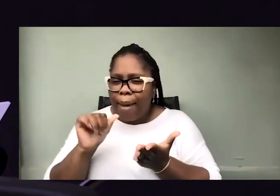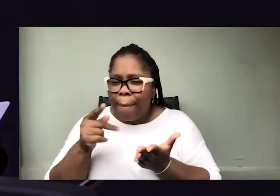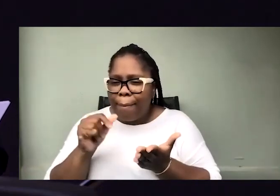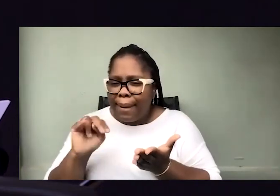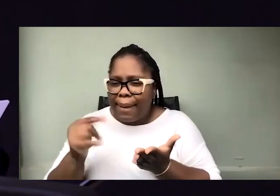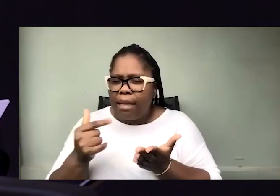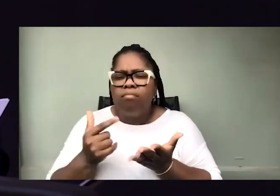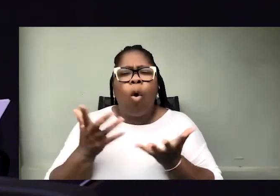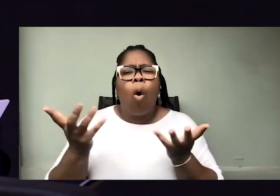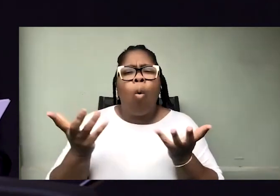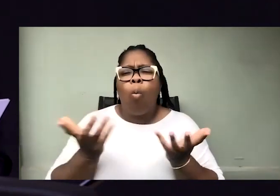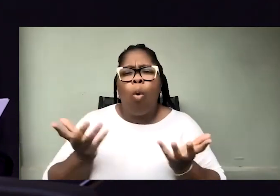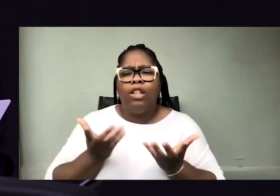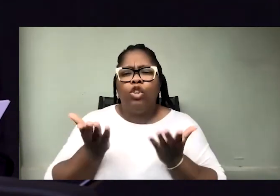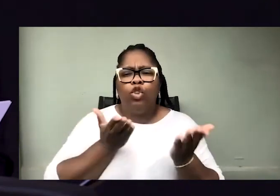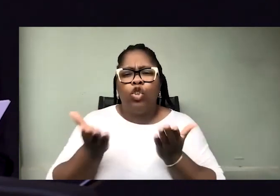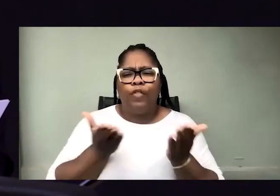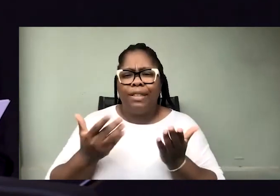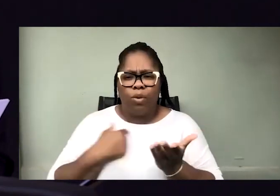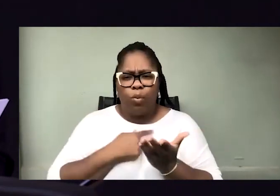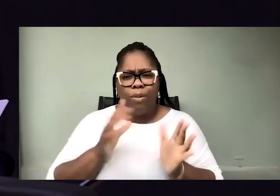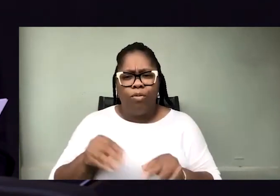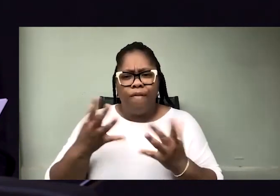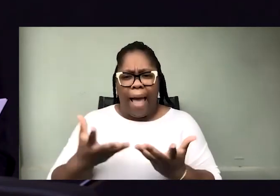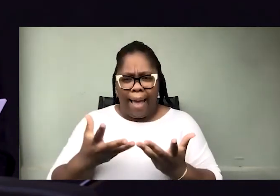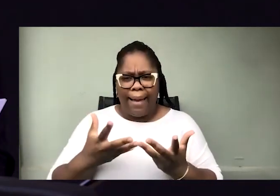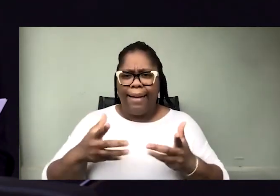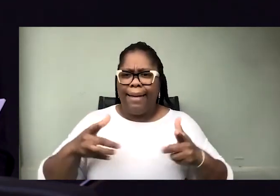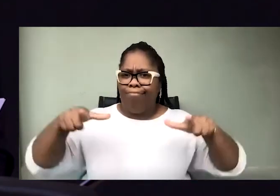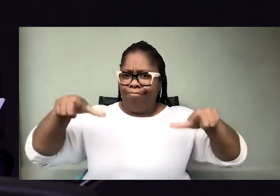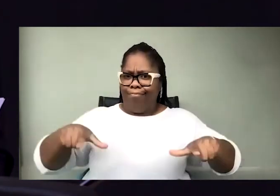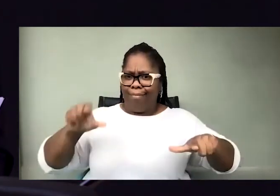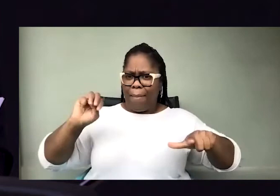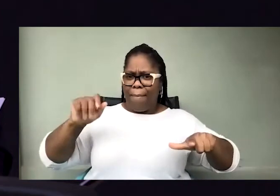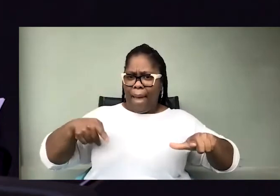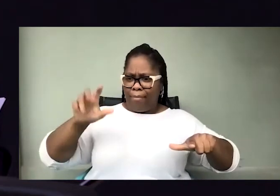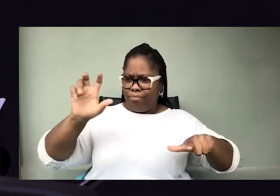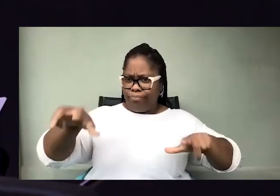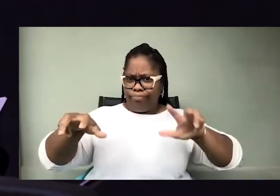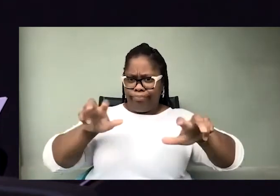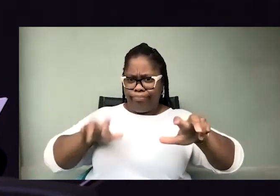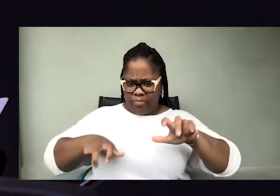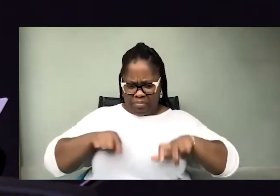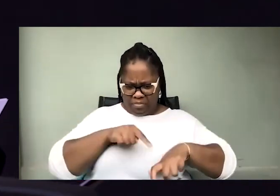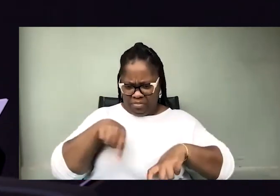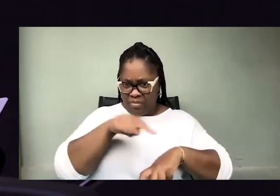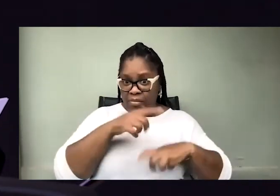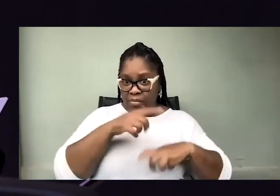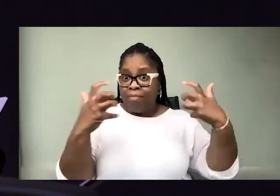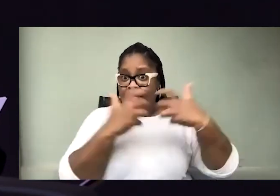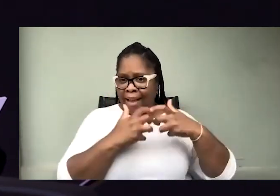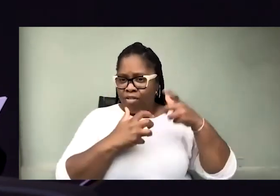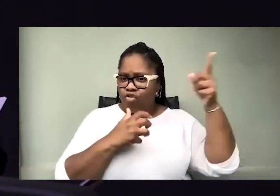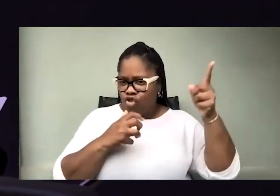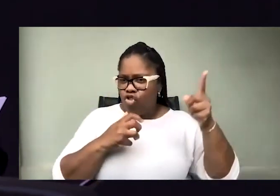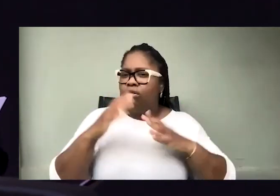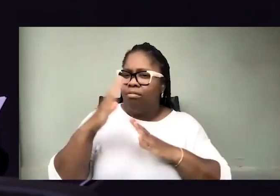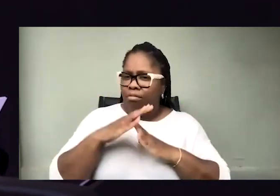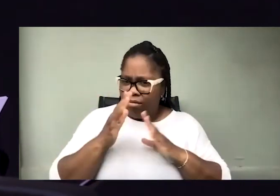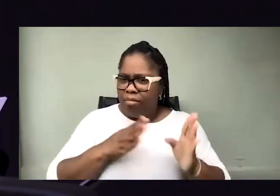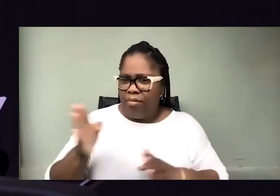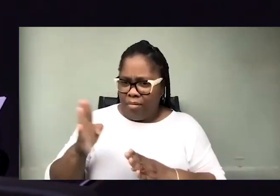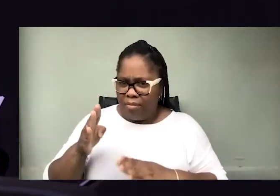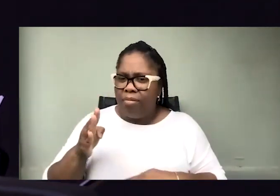county, and we actually mapped those to each of the master plan for aging goals. It helped us to